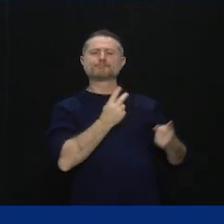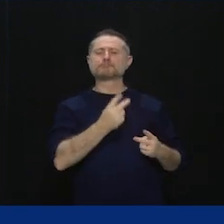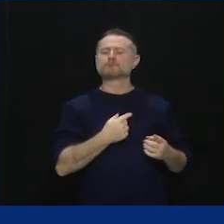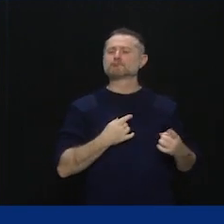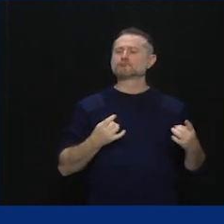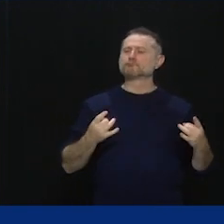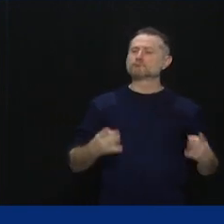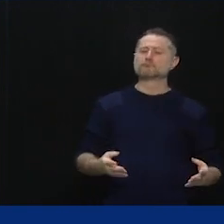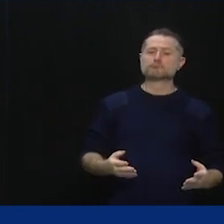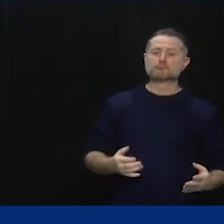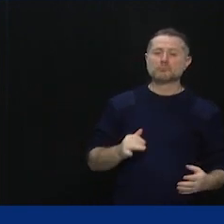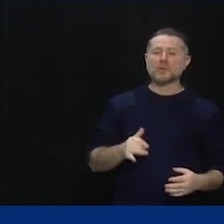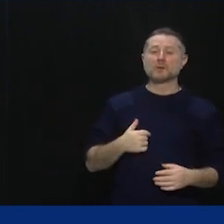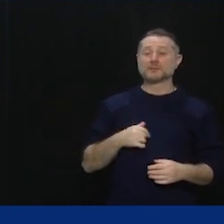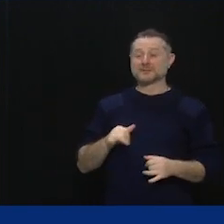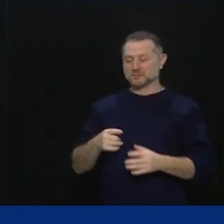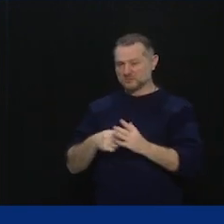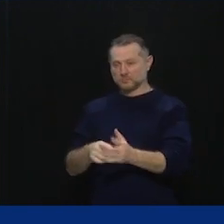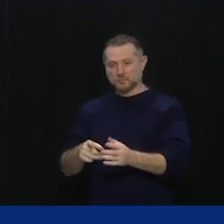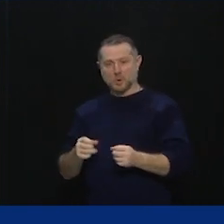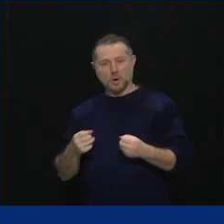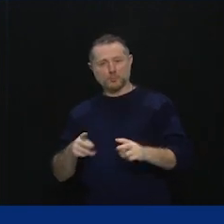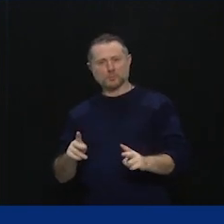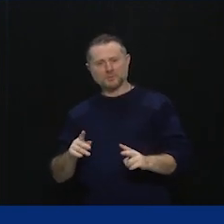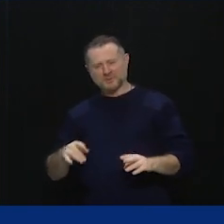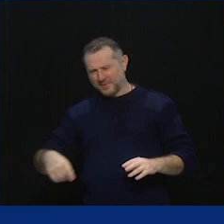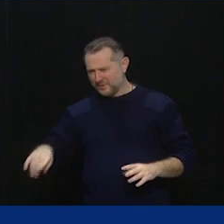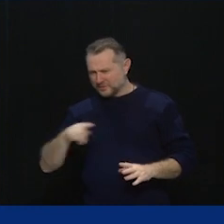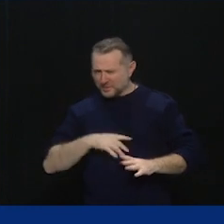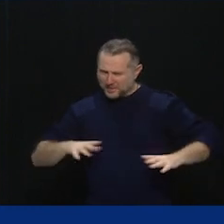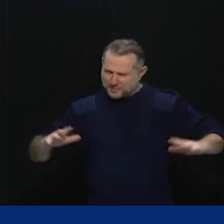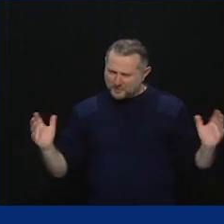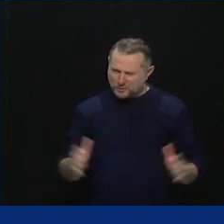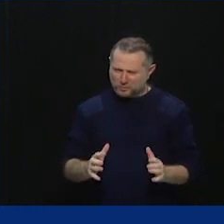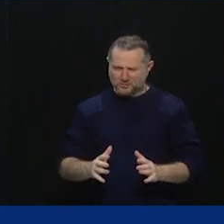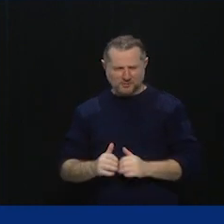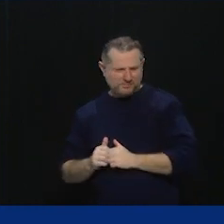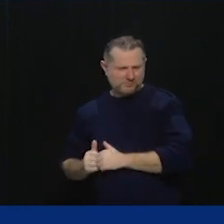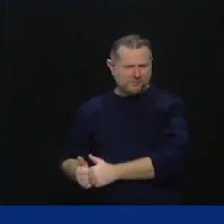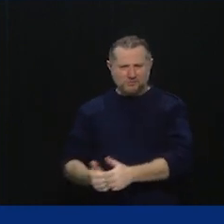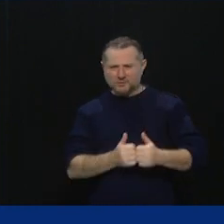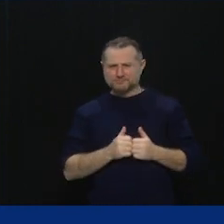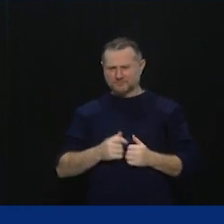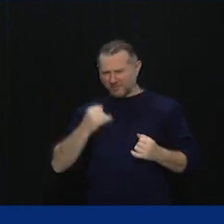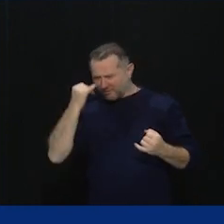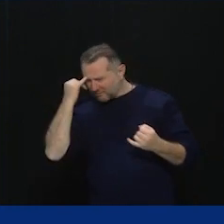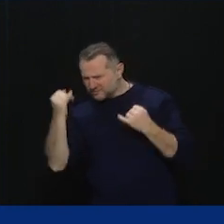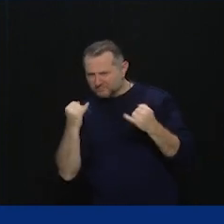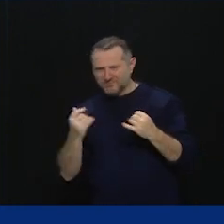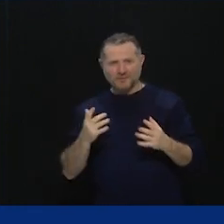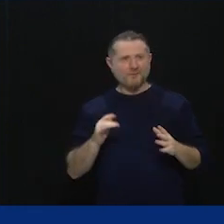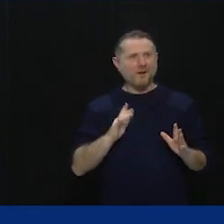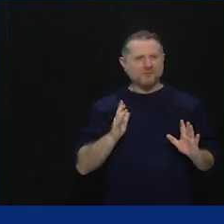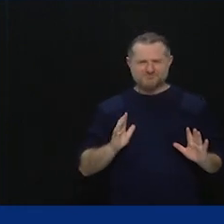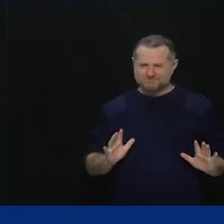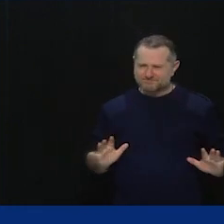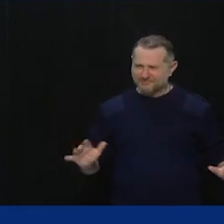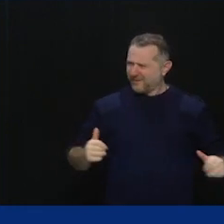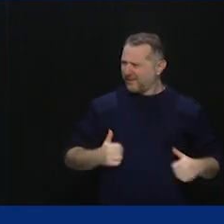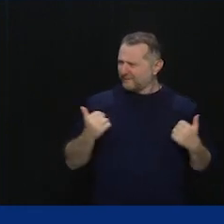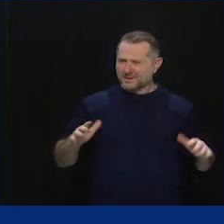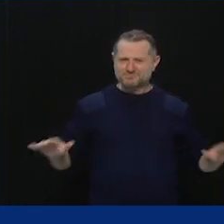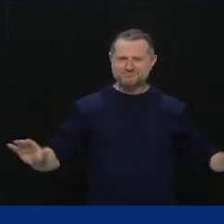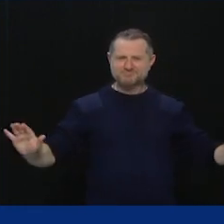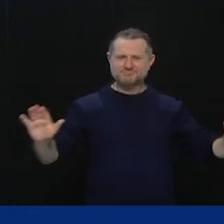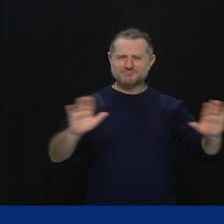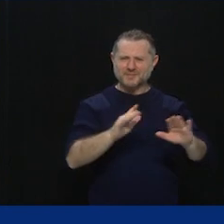to congregate closer together. The idea of just living out in suburbia isolated is not the dream that our children have for a good future. They want